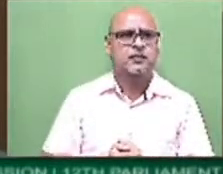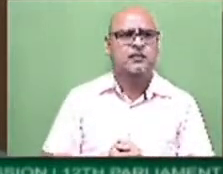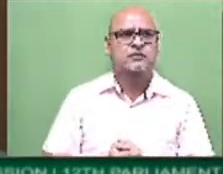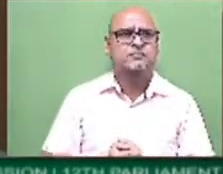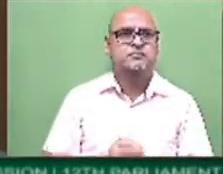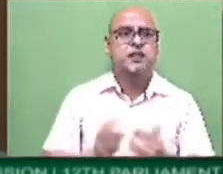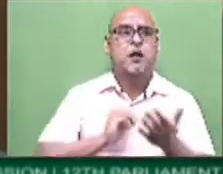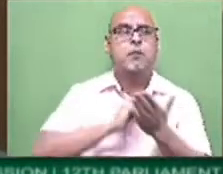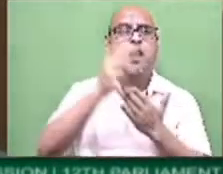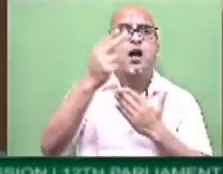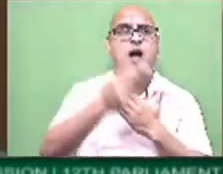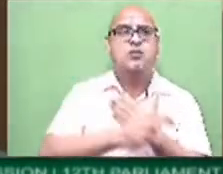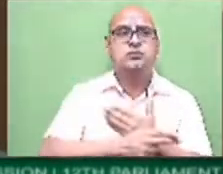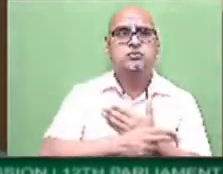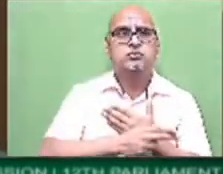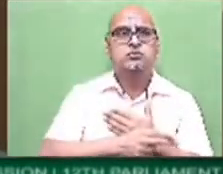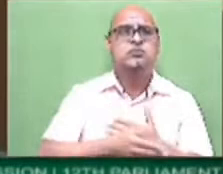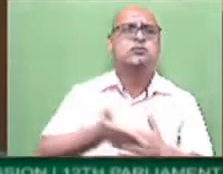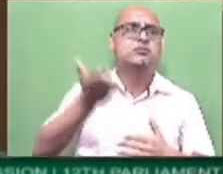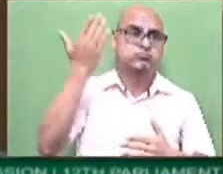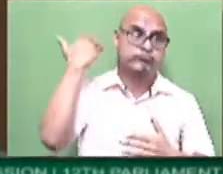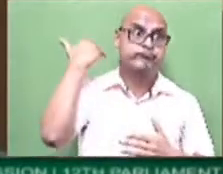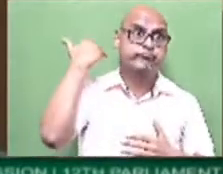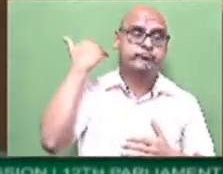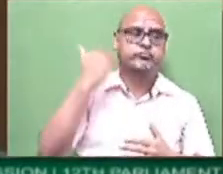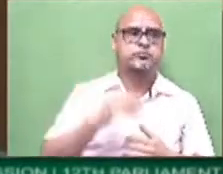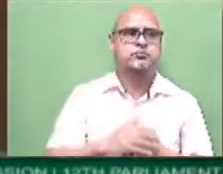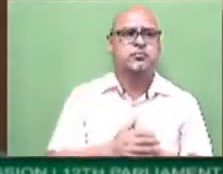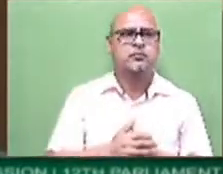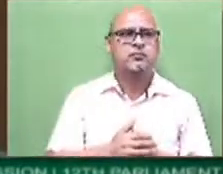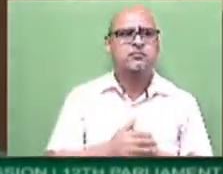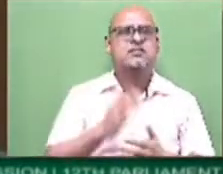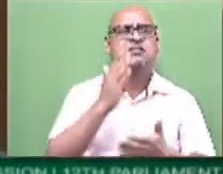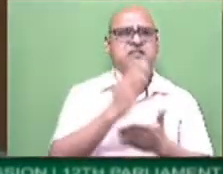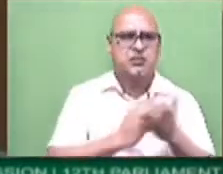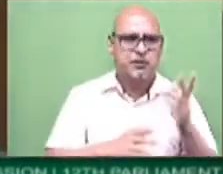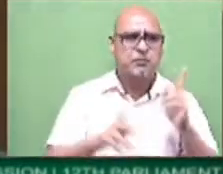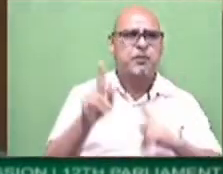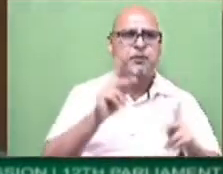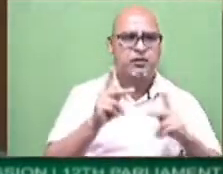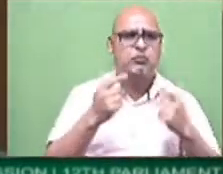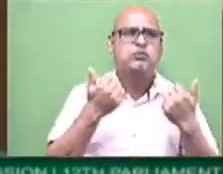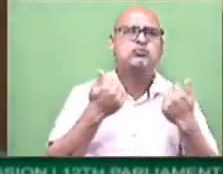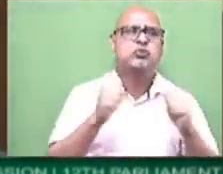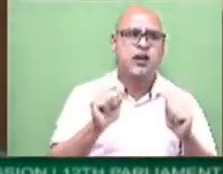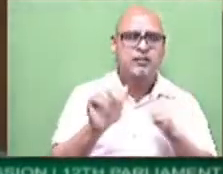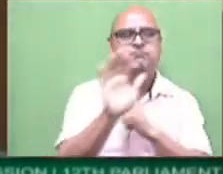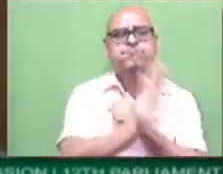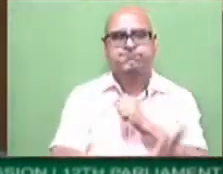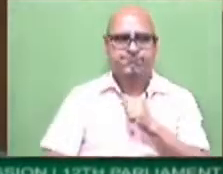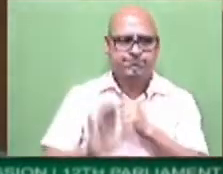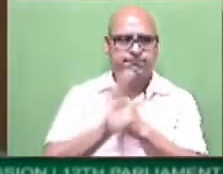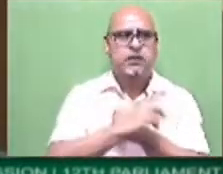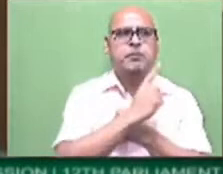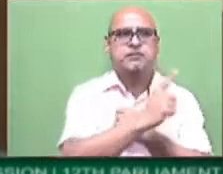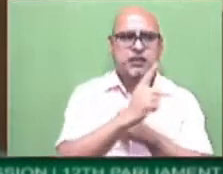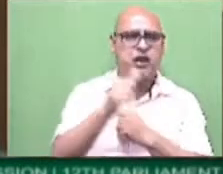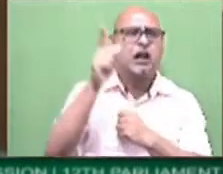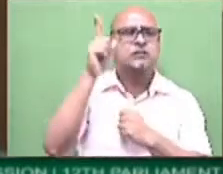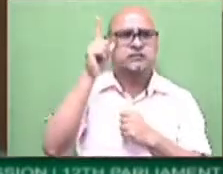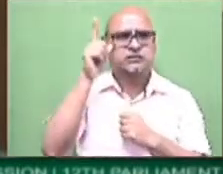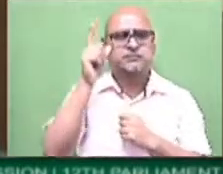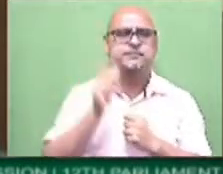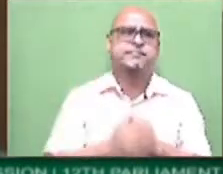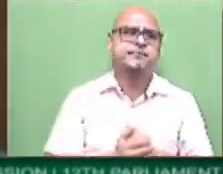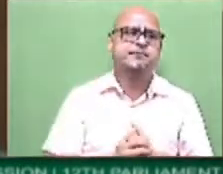of the public for doing whatever they could have done in these circumstances to protect themselves and their family and the society at large. So I think that's important.